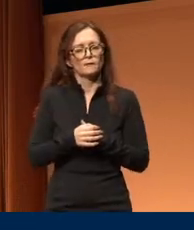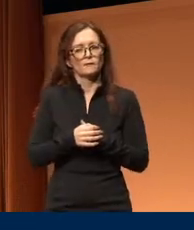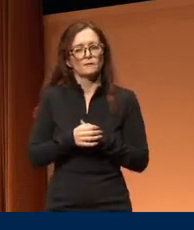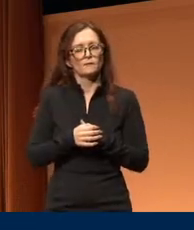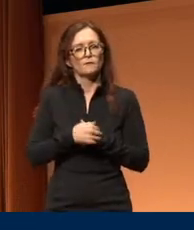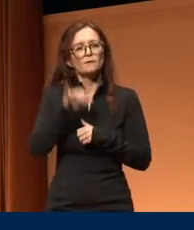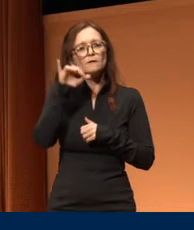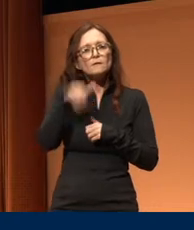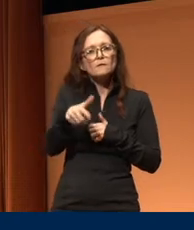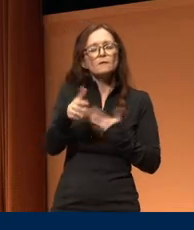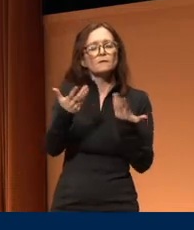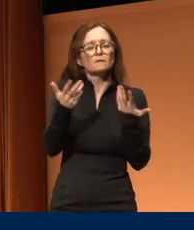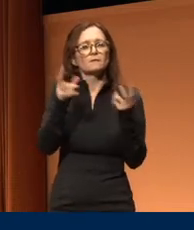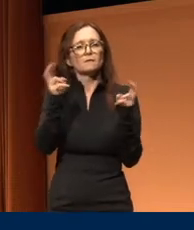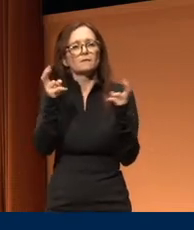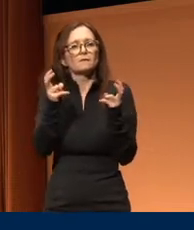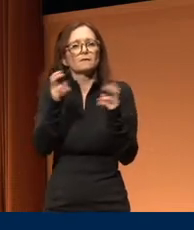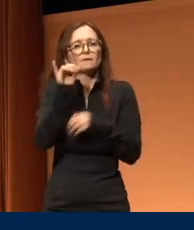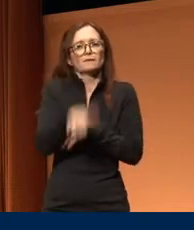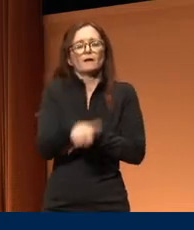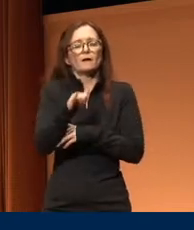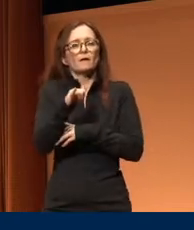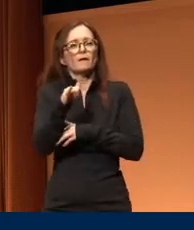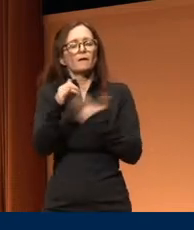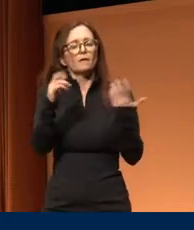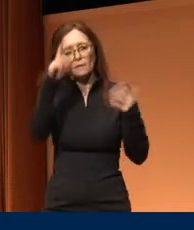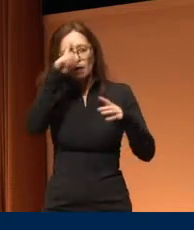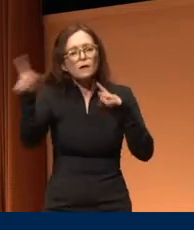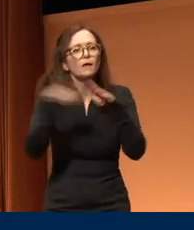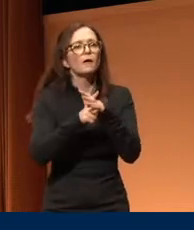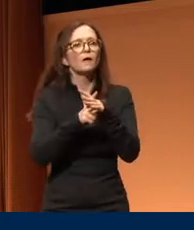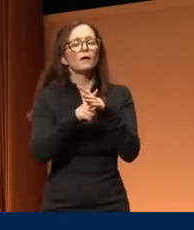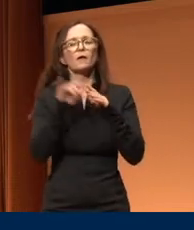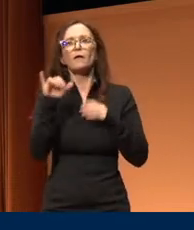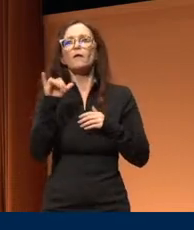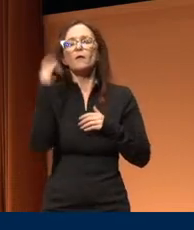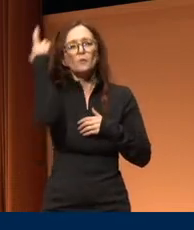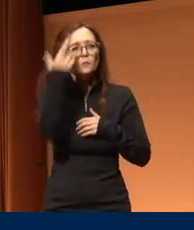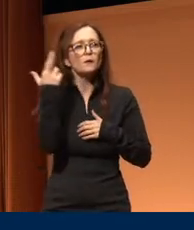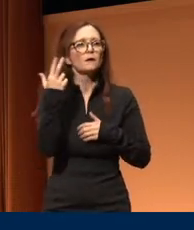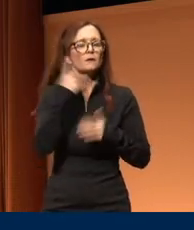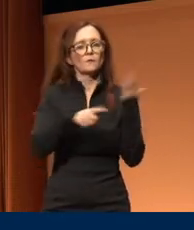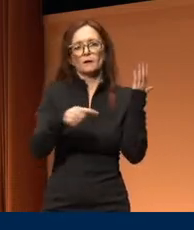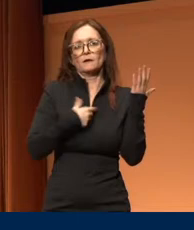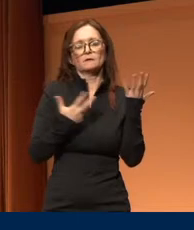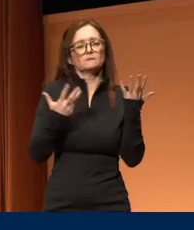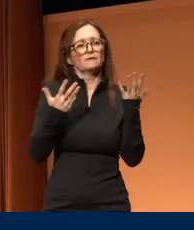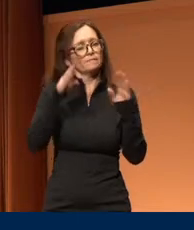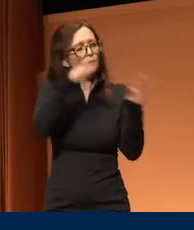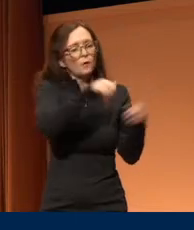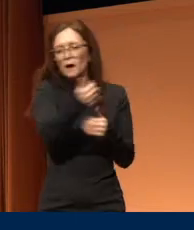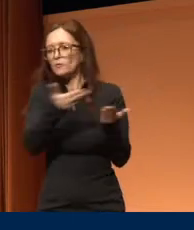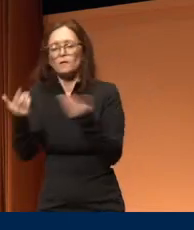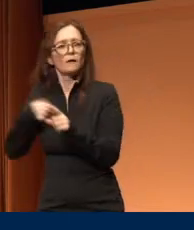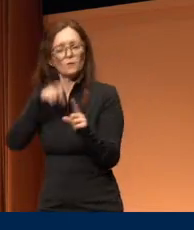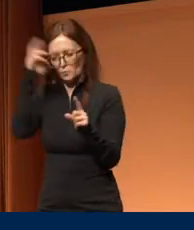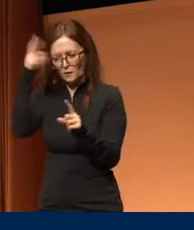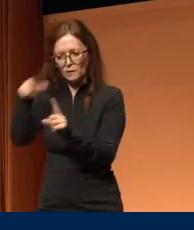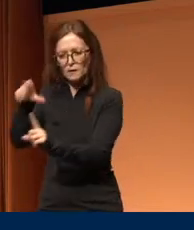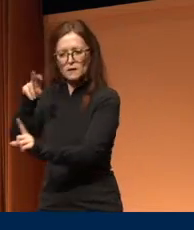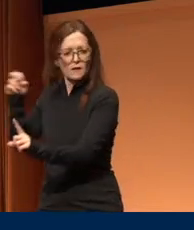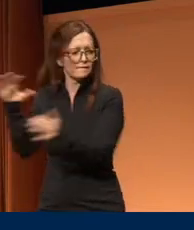this intuition came in the form of a revelation not unlike love itself, while I was focused on other things. In